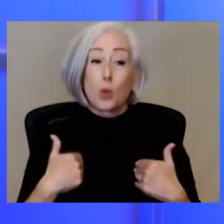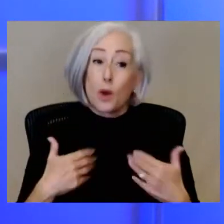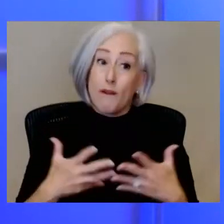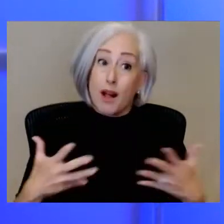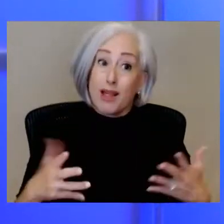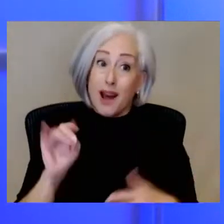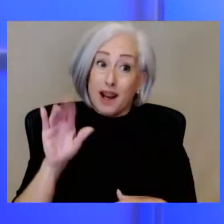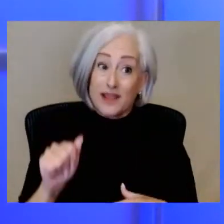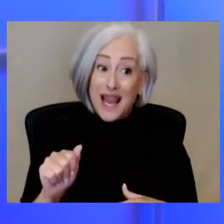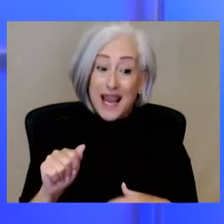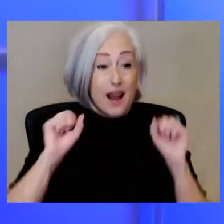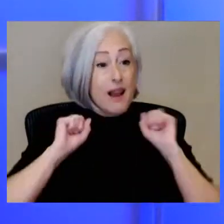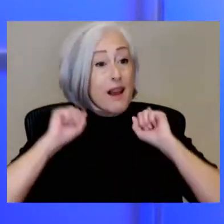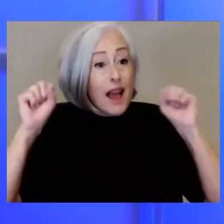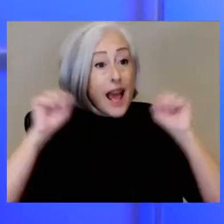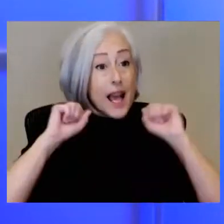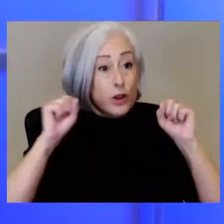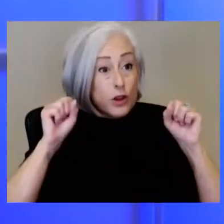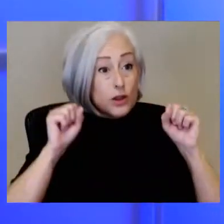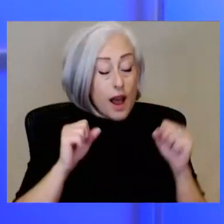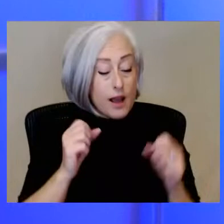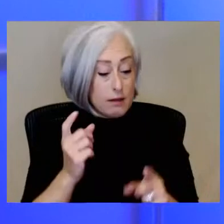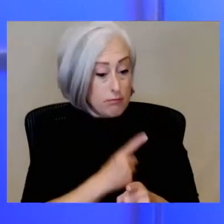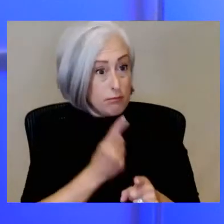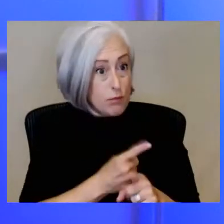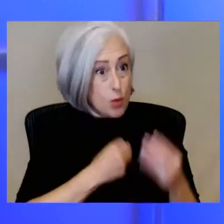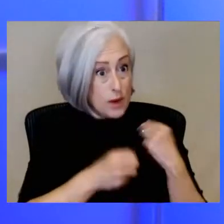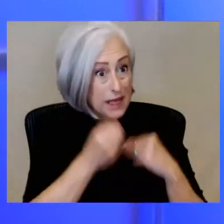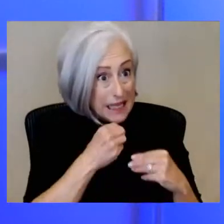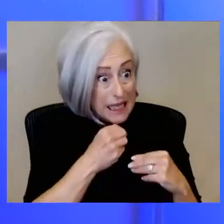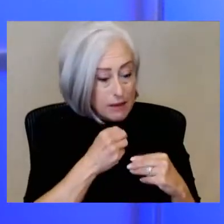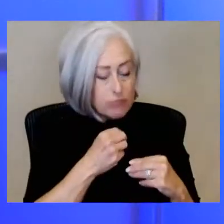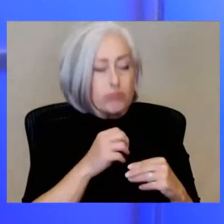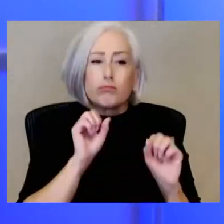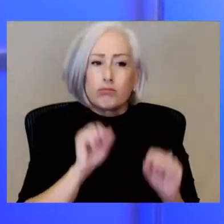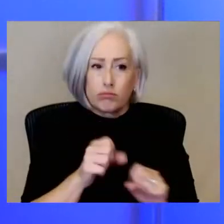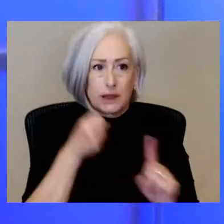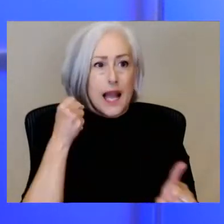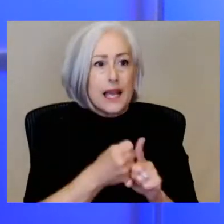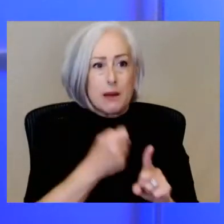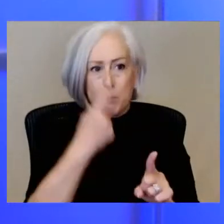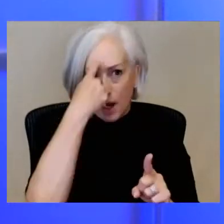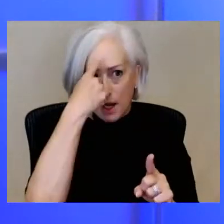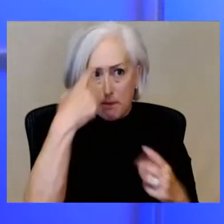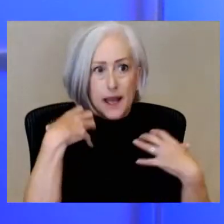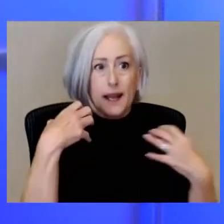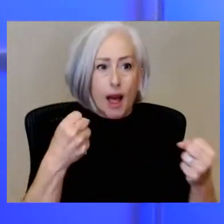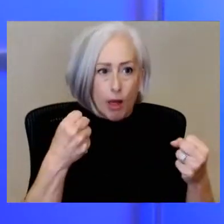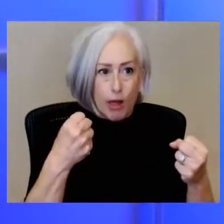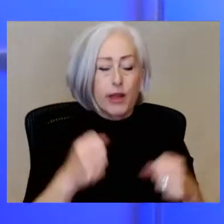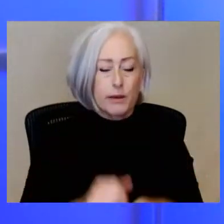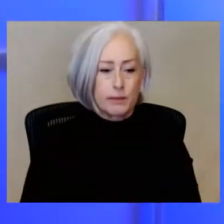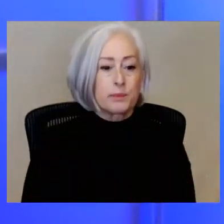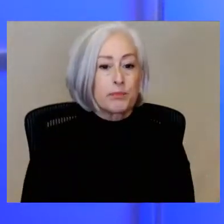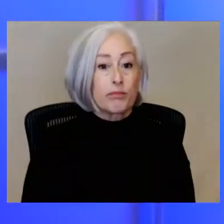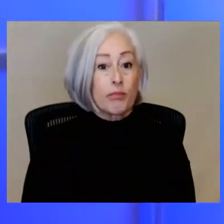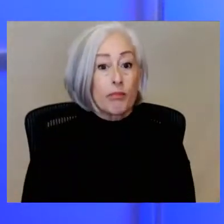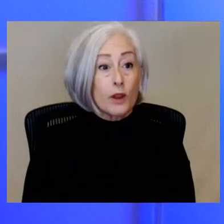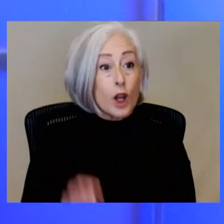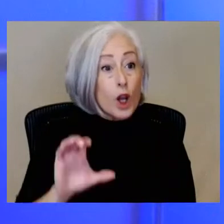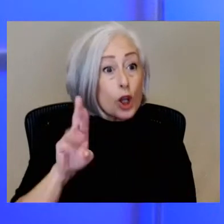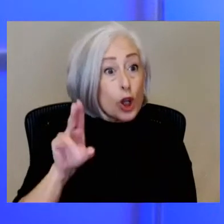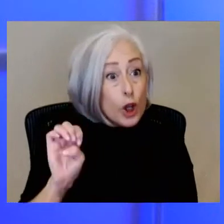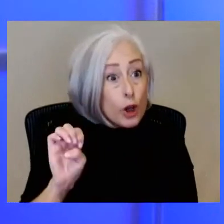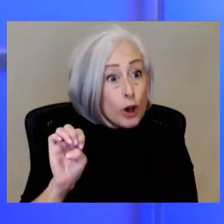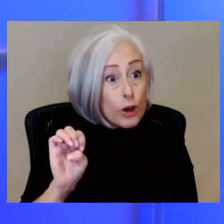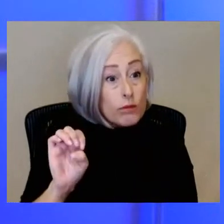and diet that suggests that we can really have an impact on our brain health. Is it a cure? No,